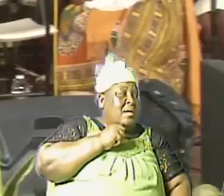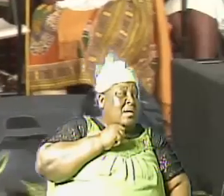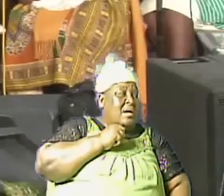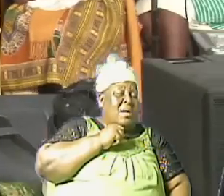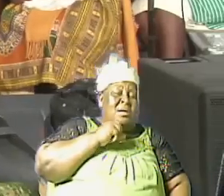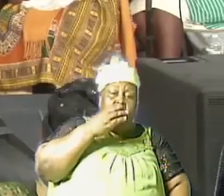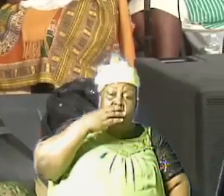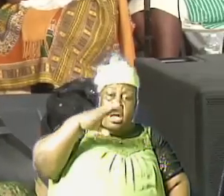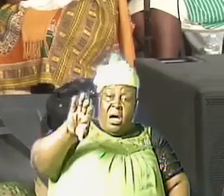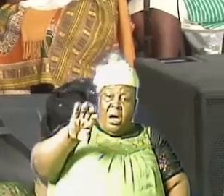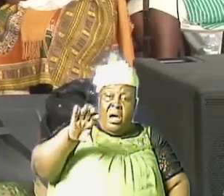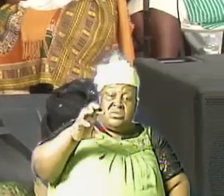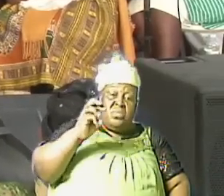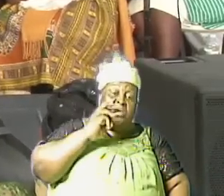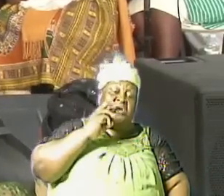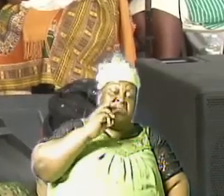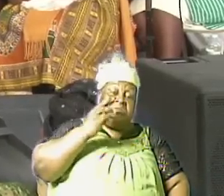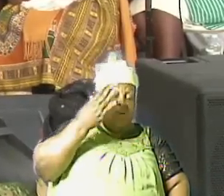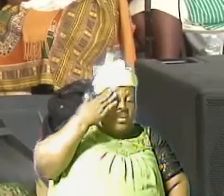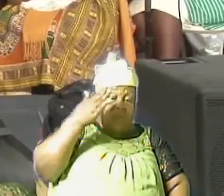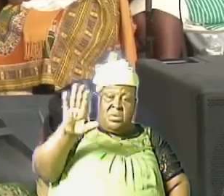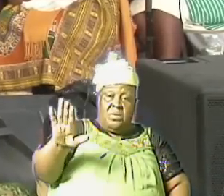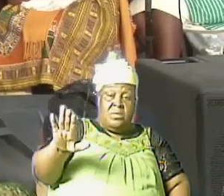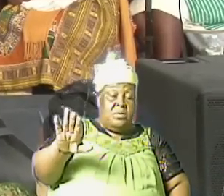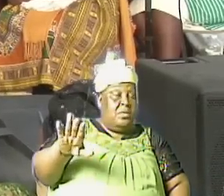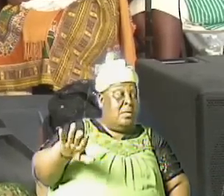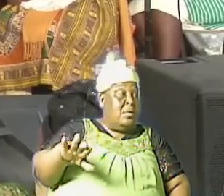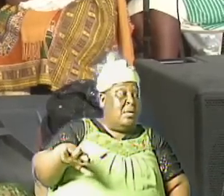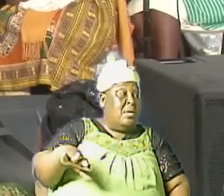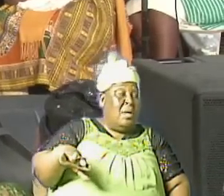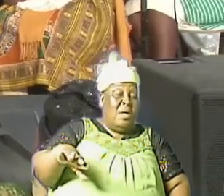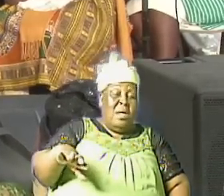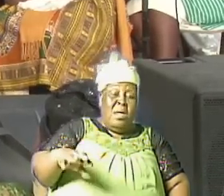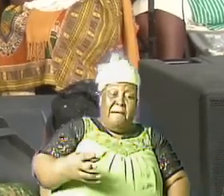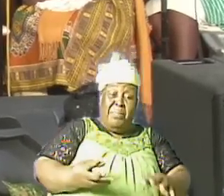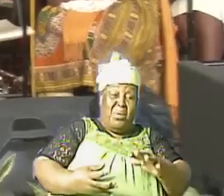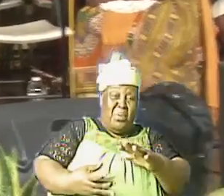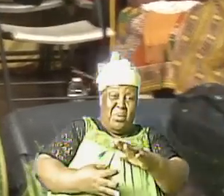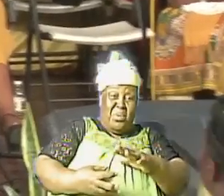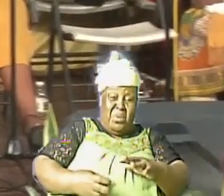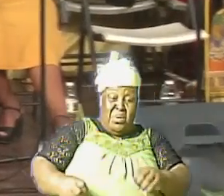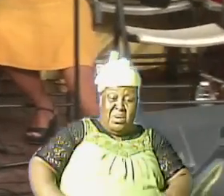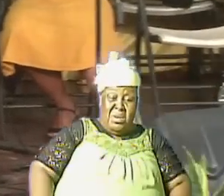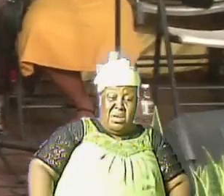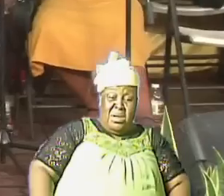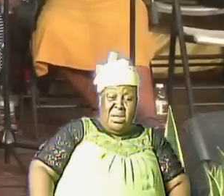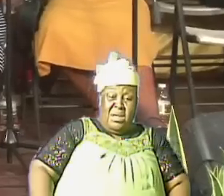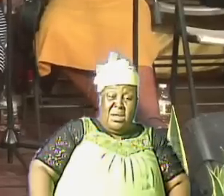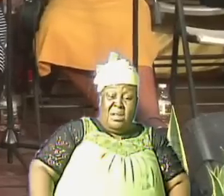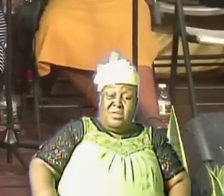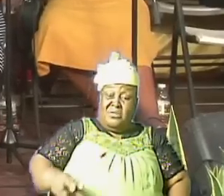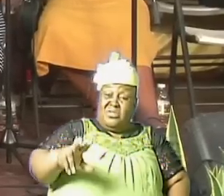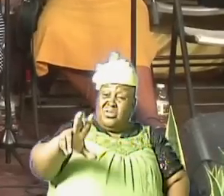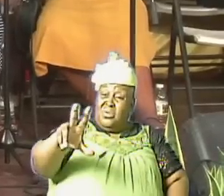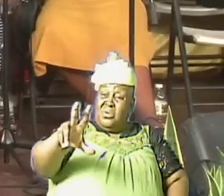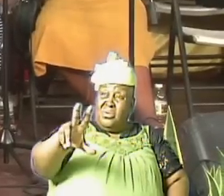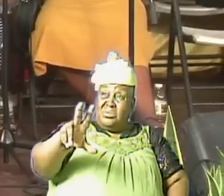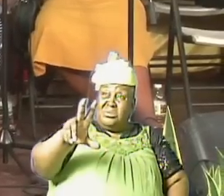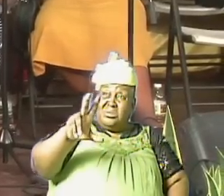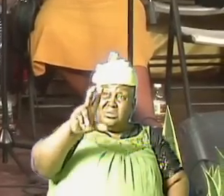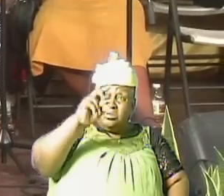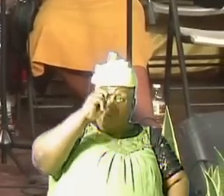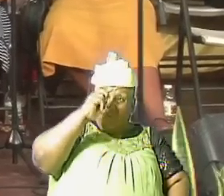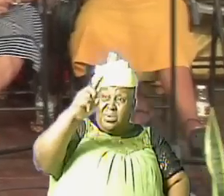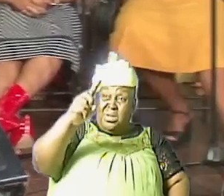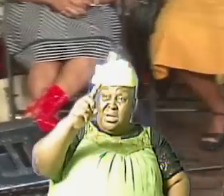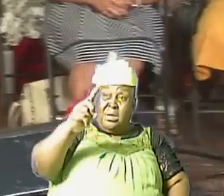And it was hot water, and she didn't know. It burned her. Third degree burn.